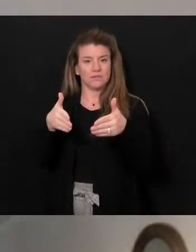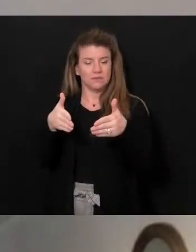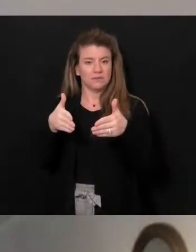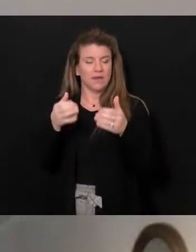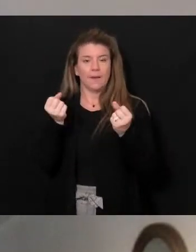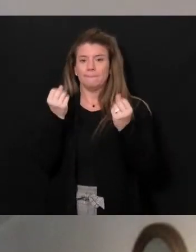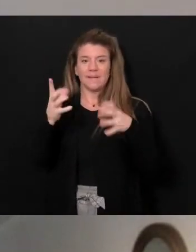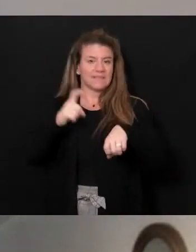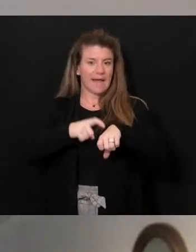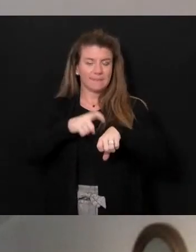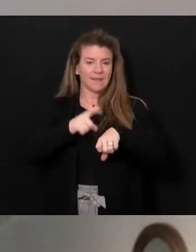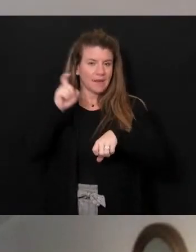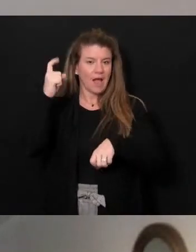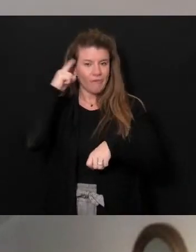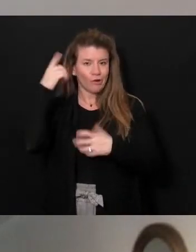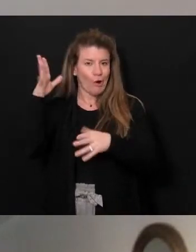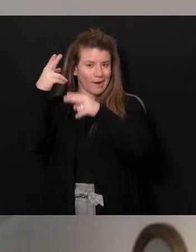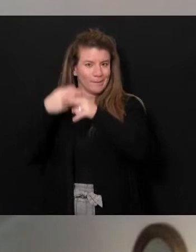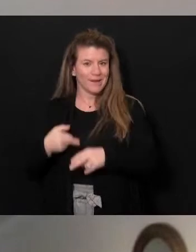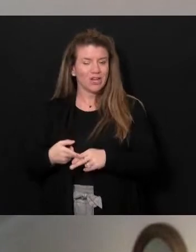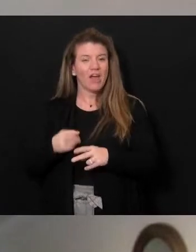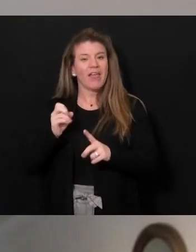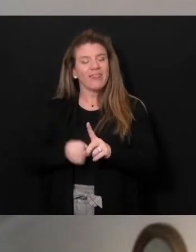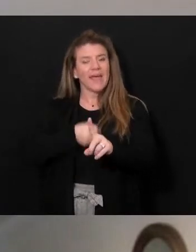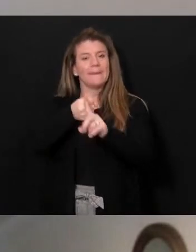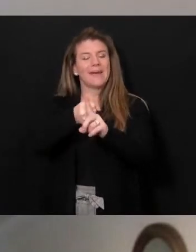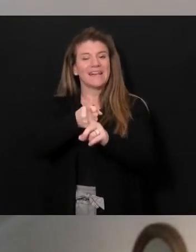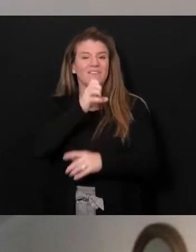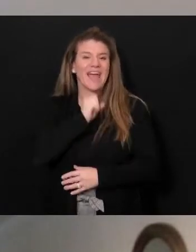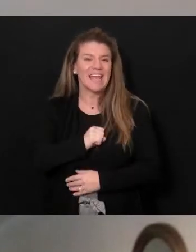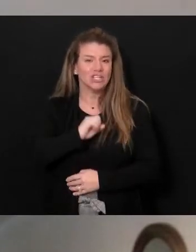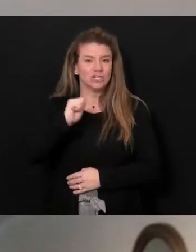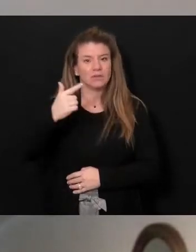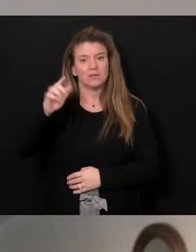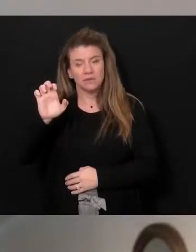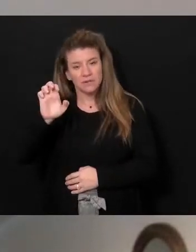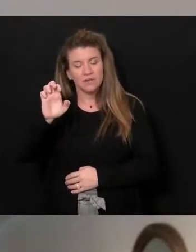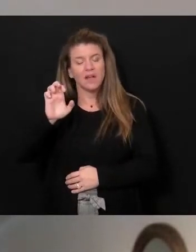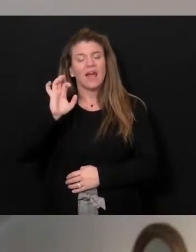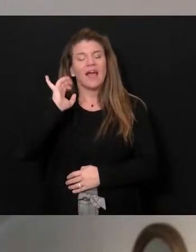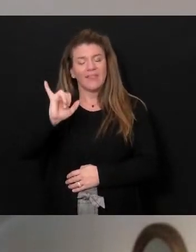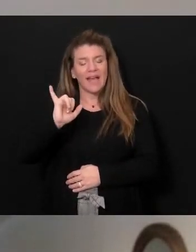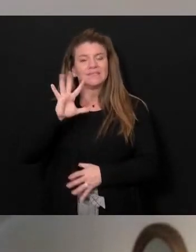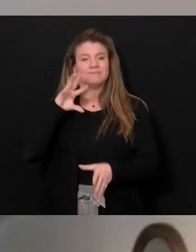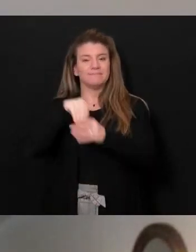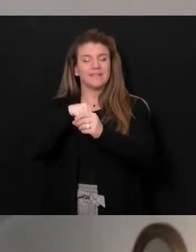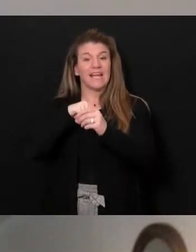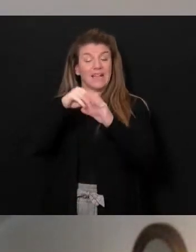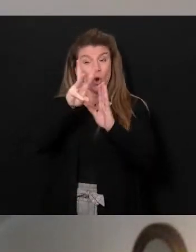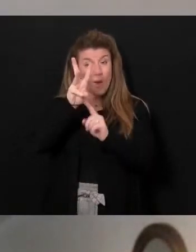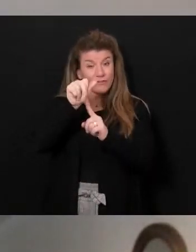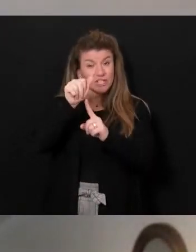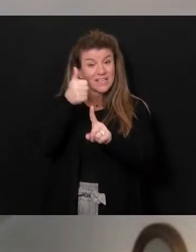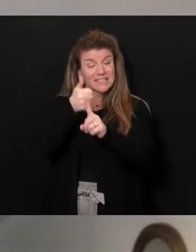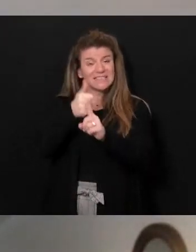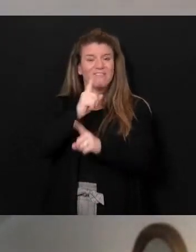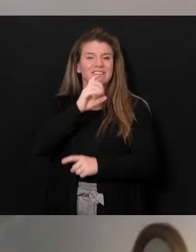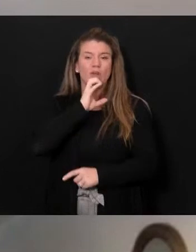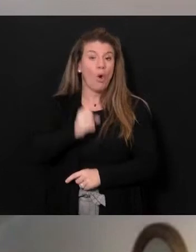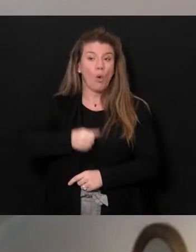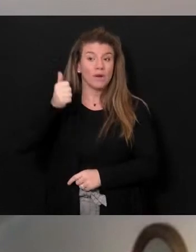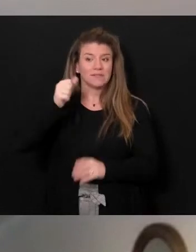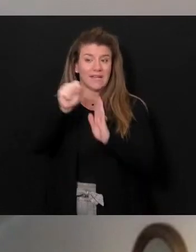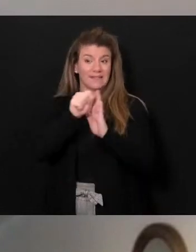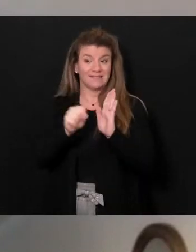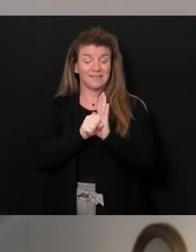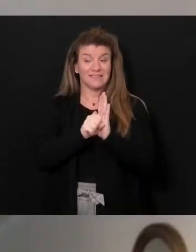said many times, on the impact of age and the fact that West Virginia is an old state, the third oldest state